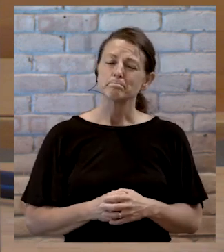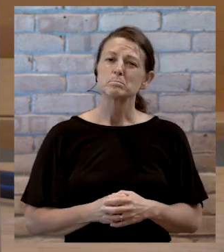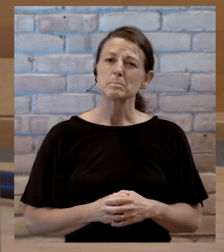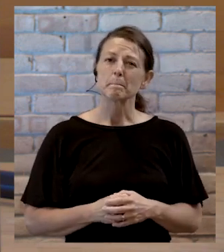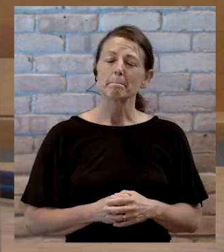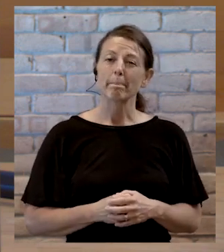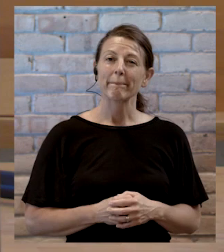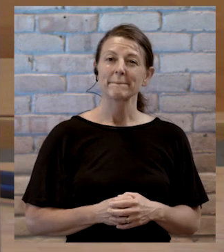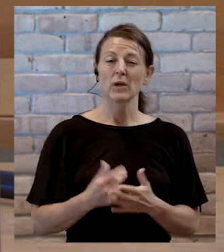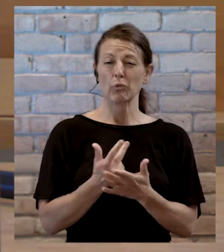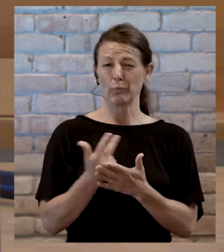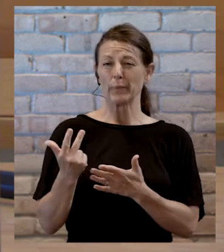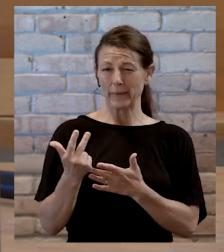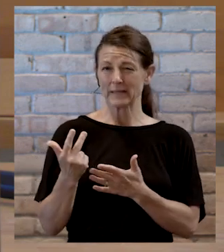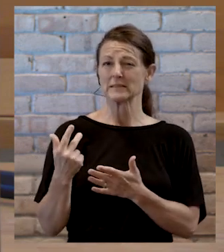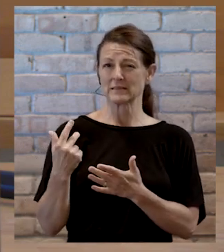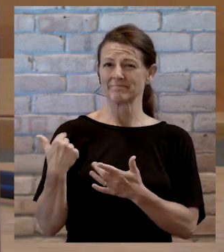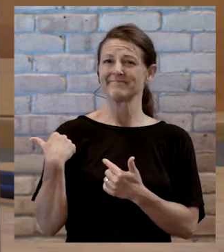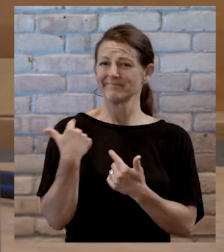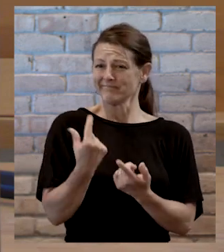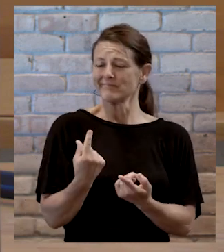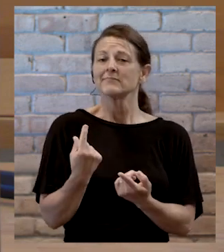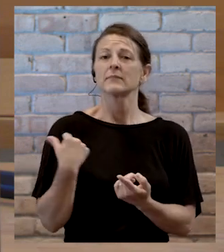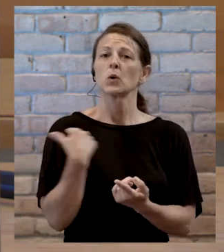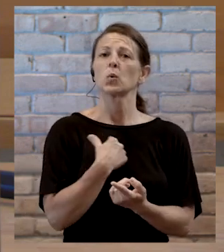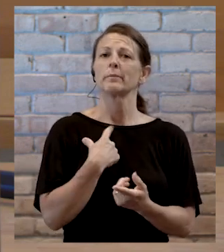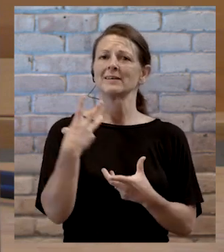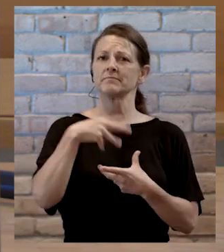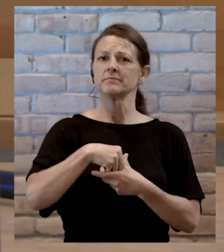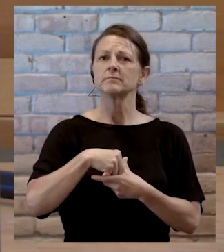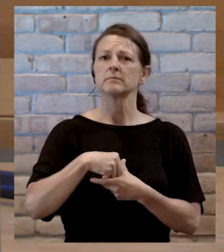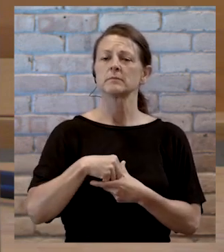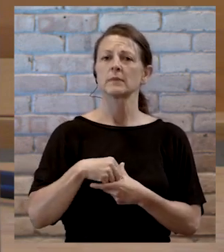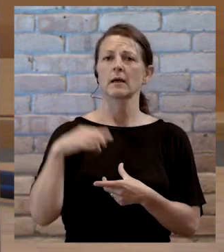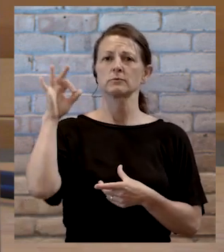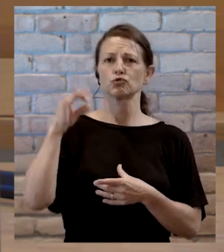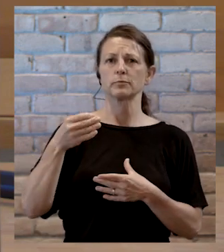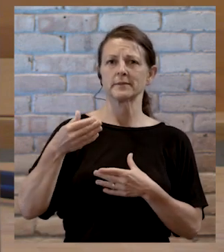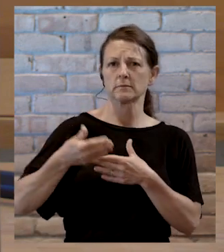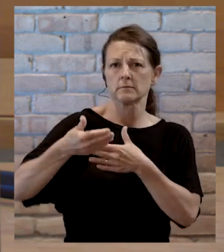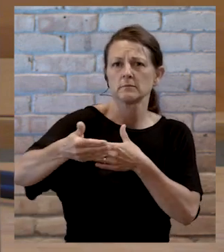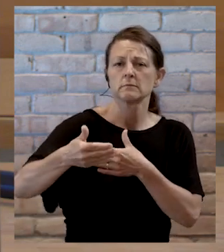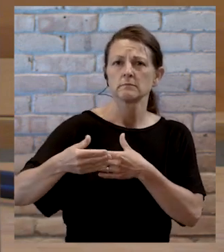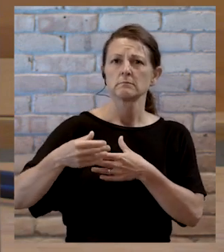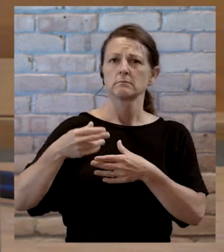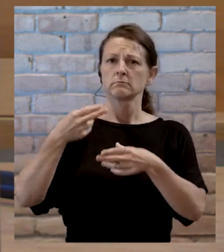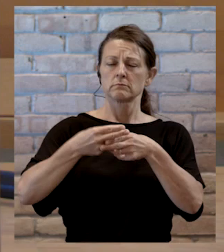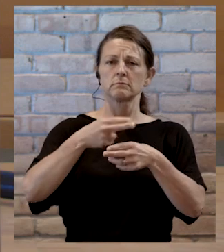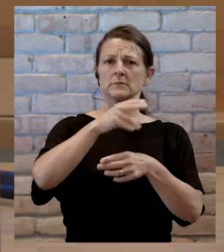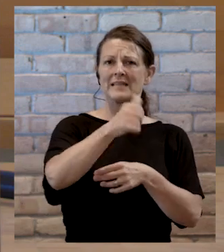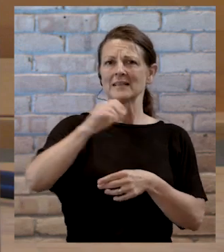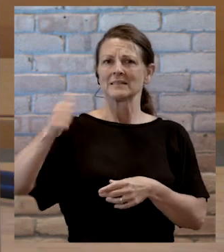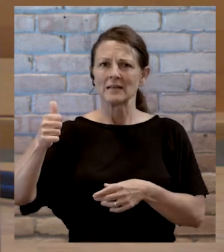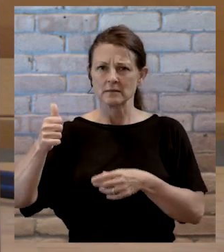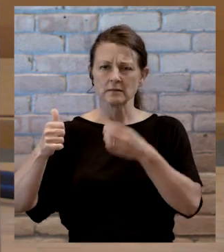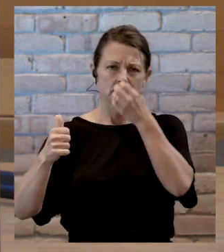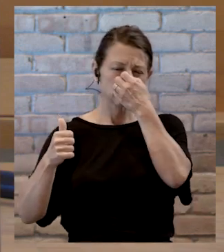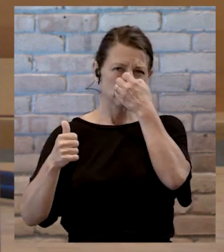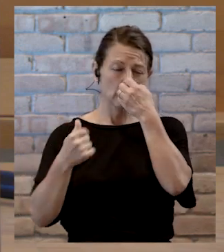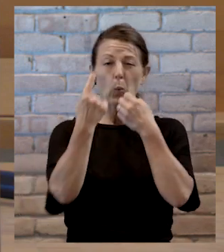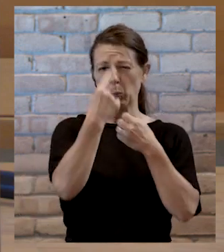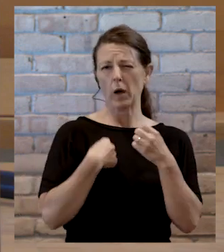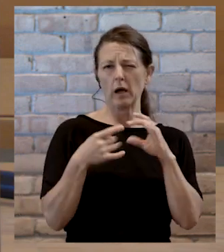Over the past 3 weeks, we've been in this series called 10:10, and we've been looking at a